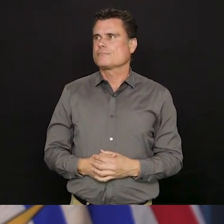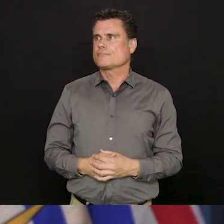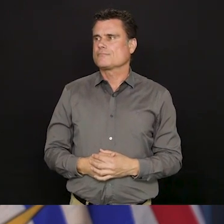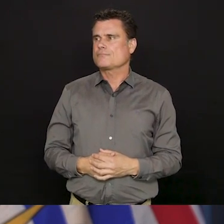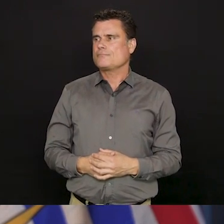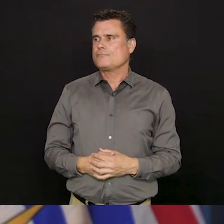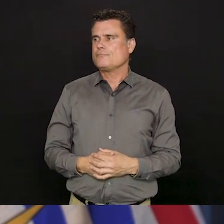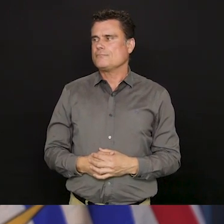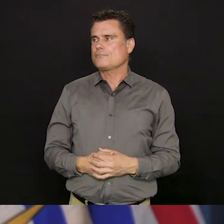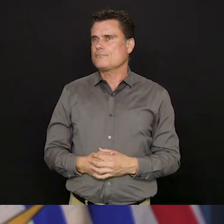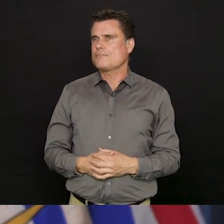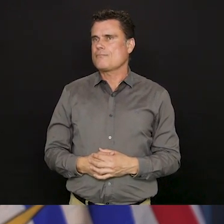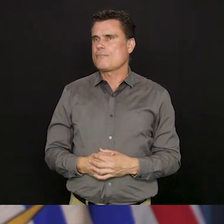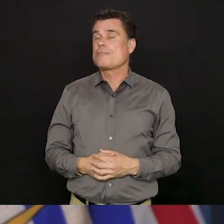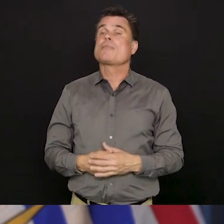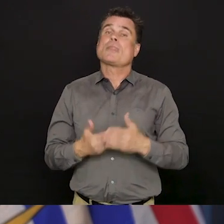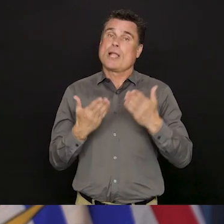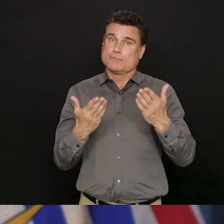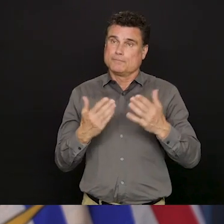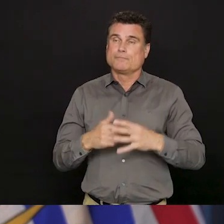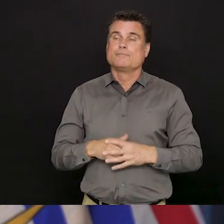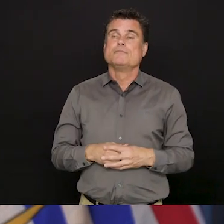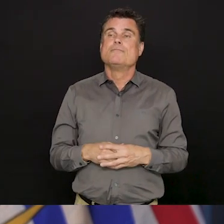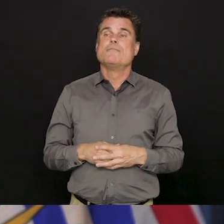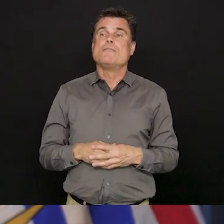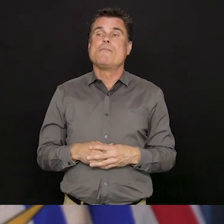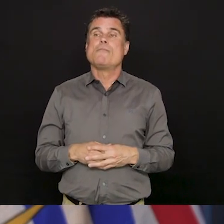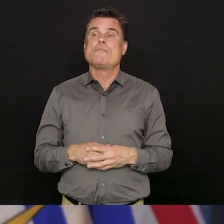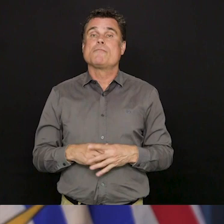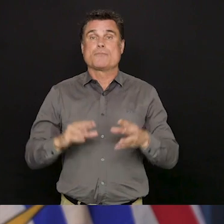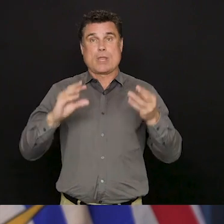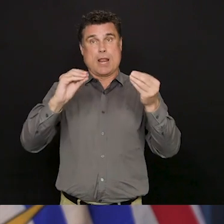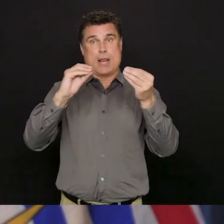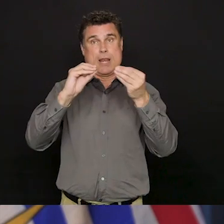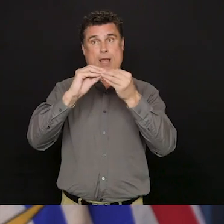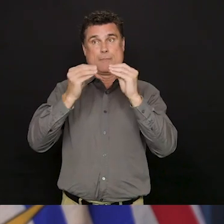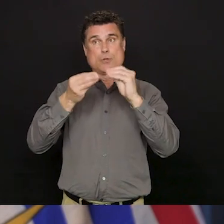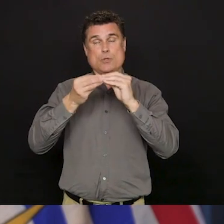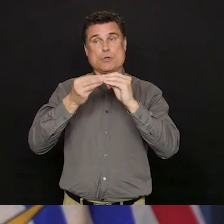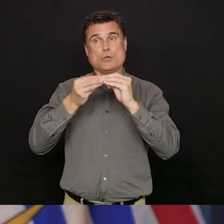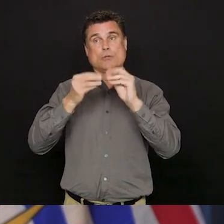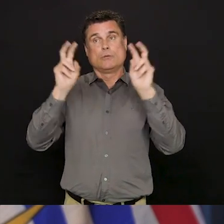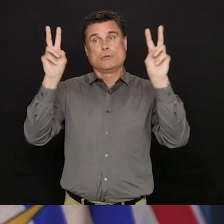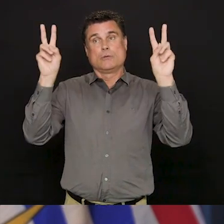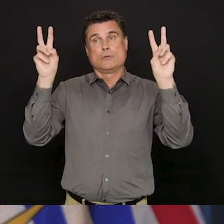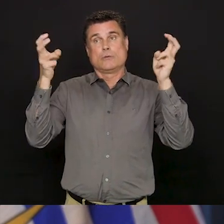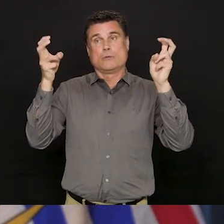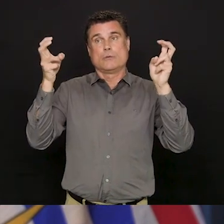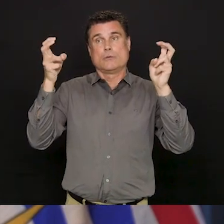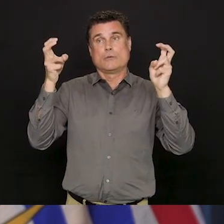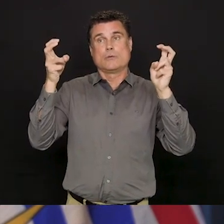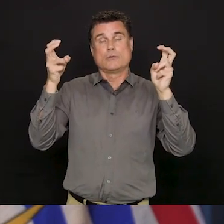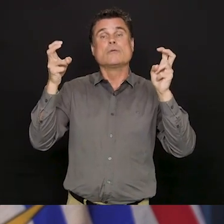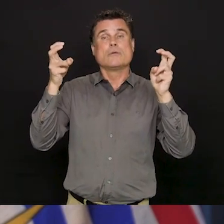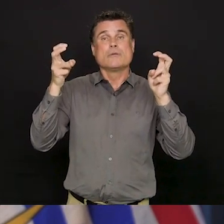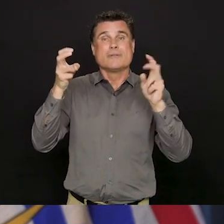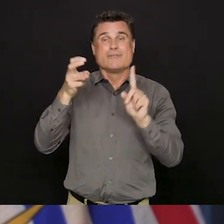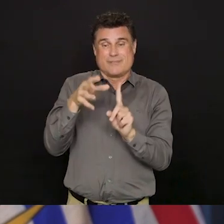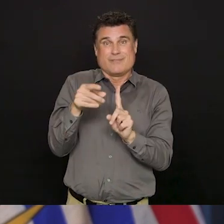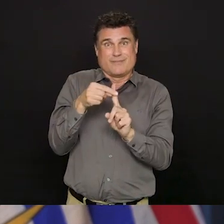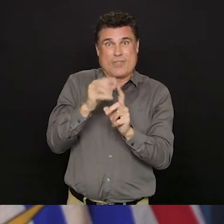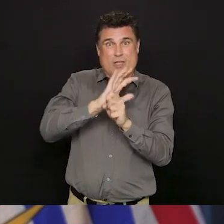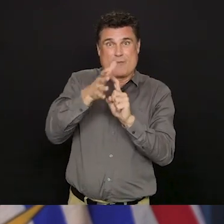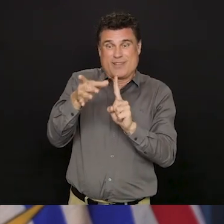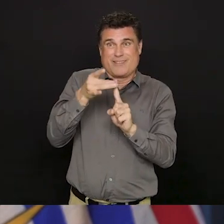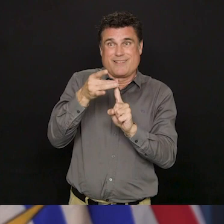those parameters, so it depends, as we've talked about before, of how infectious the virus is, how long you're